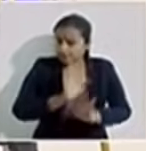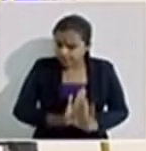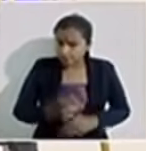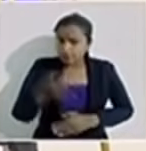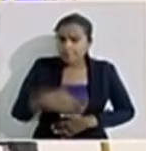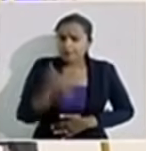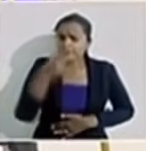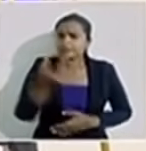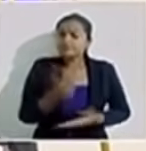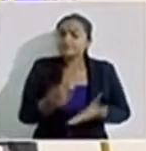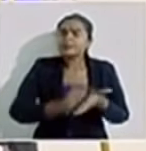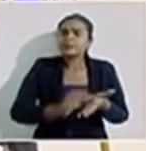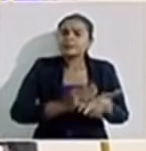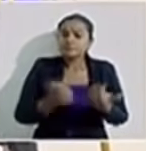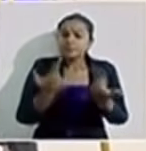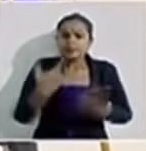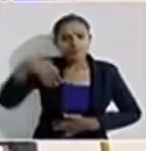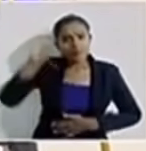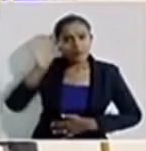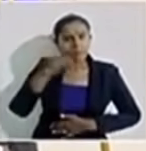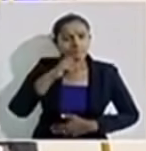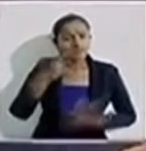Attorney General?